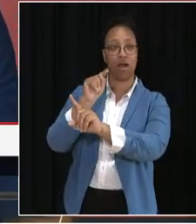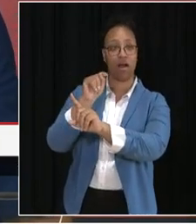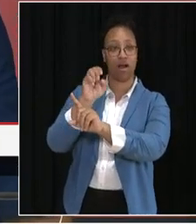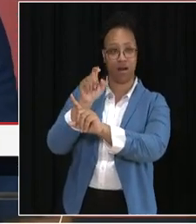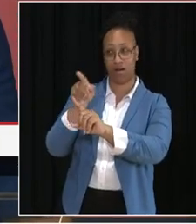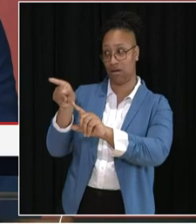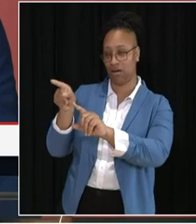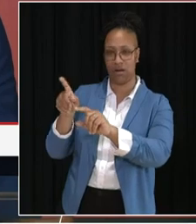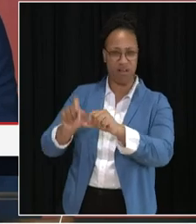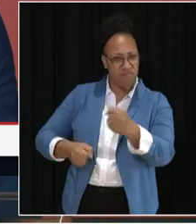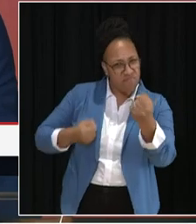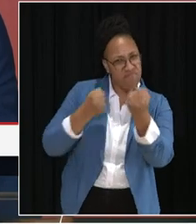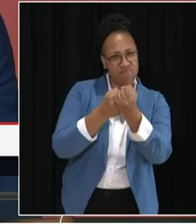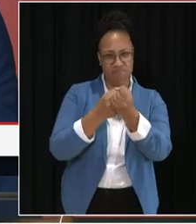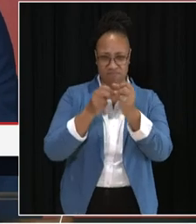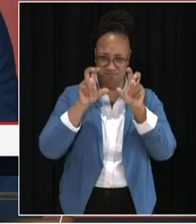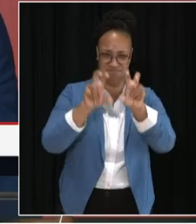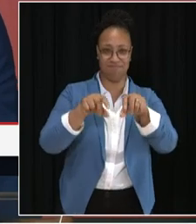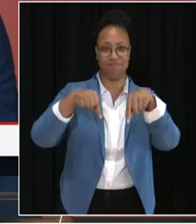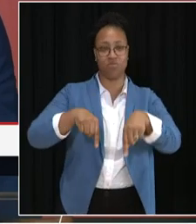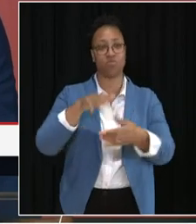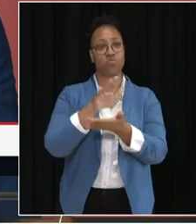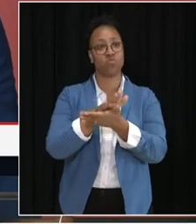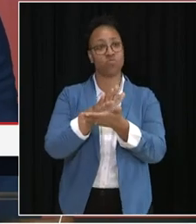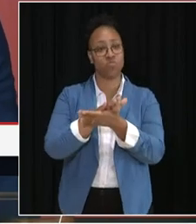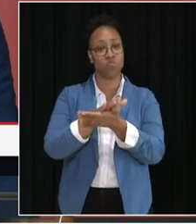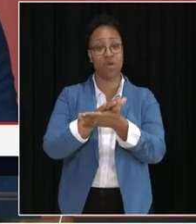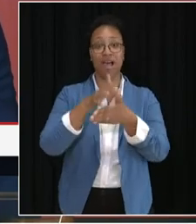and congratulations.